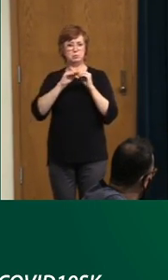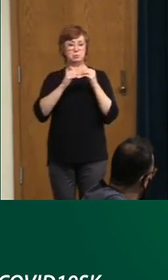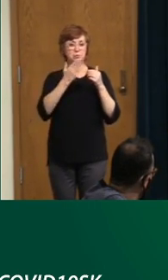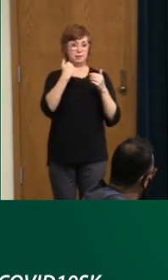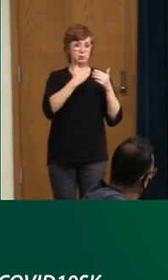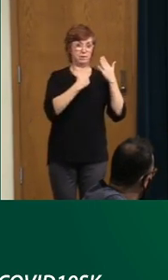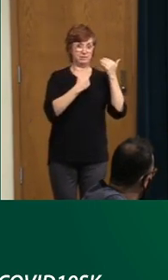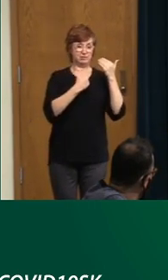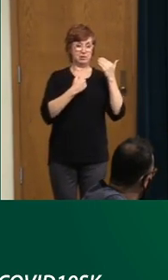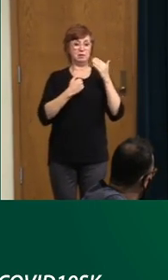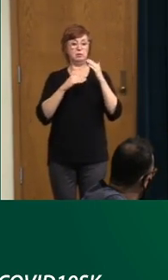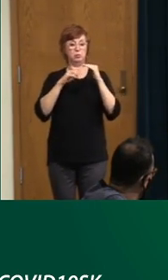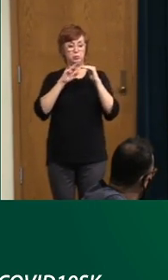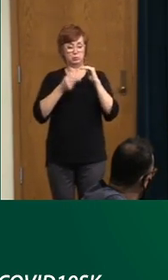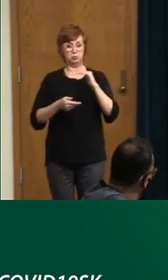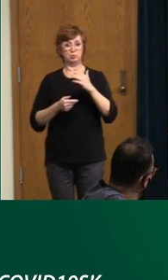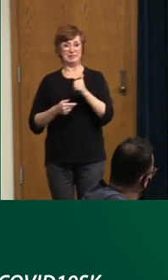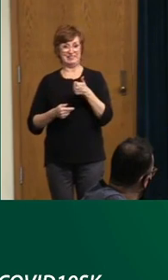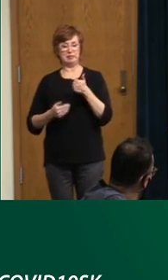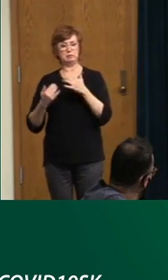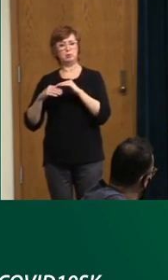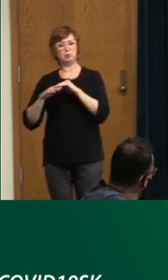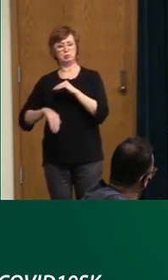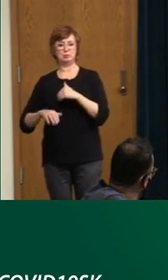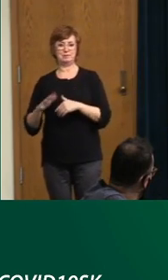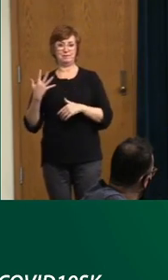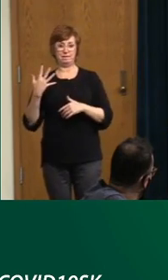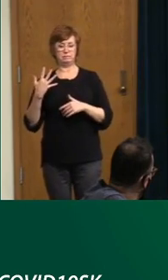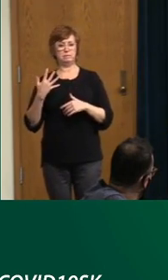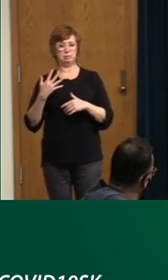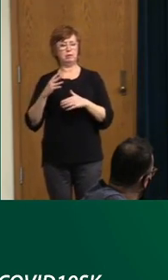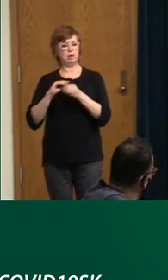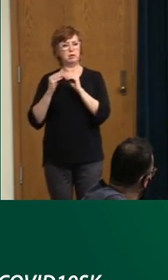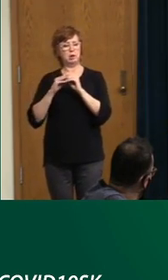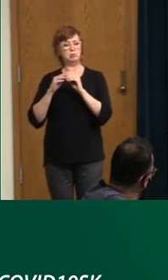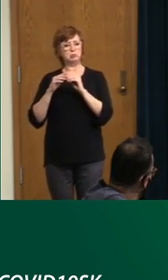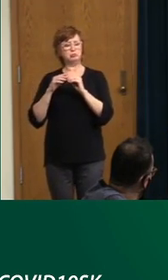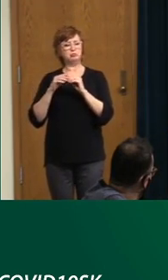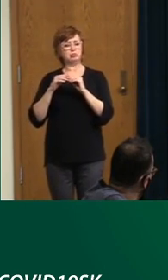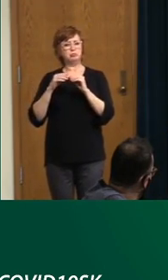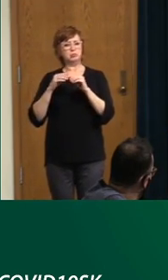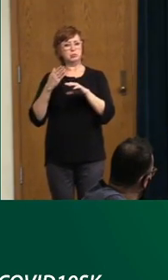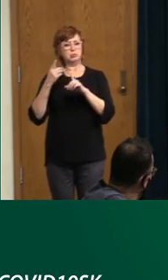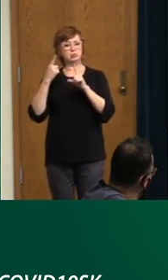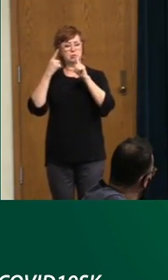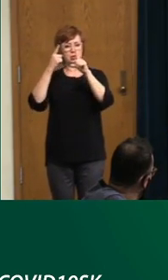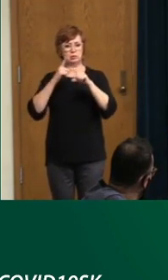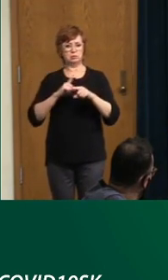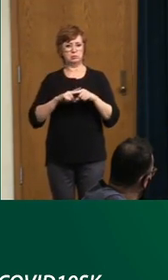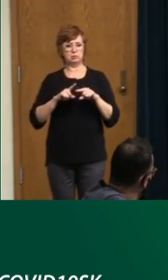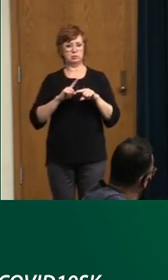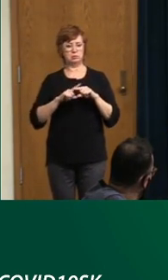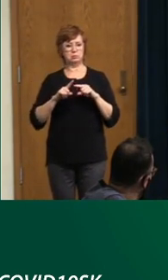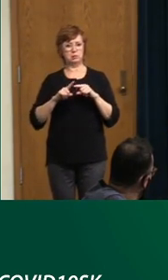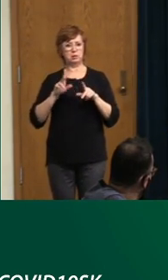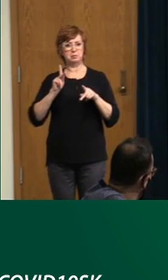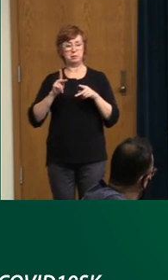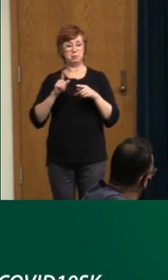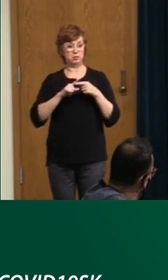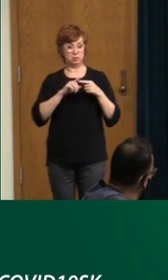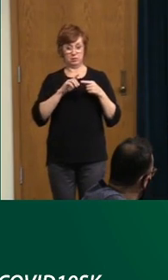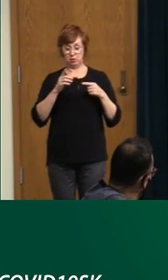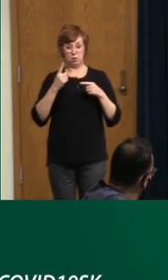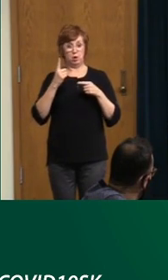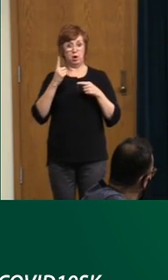into check. We want to make sure that the tendency when you have people over is you want to have your neighbors over one night, and then you want to have some